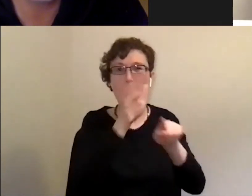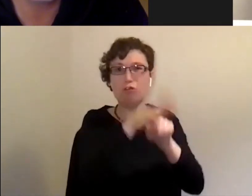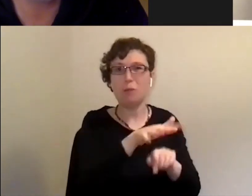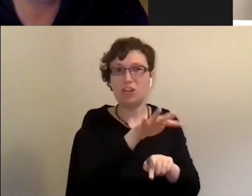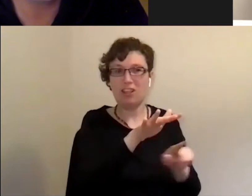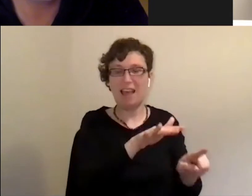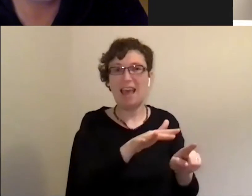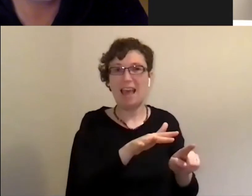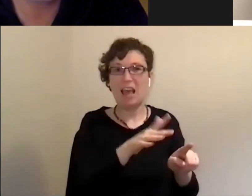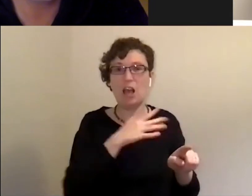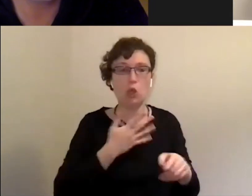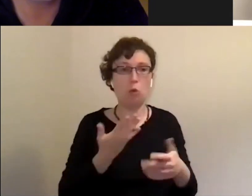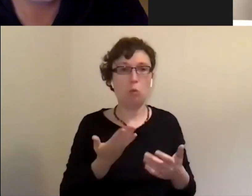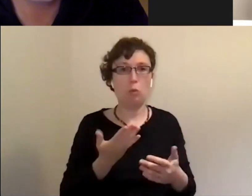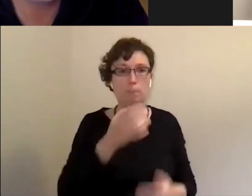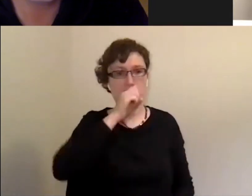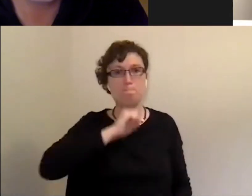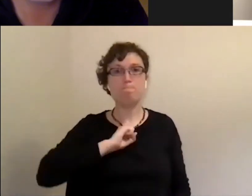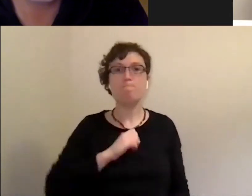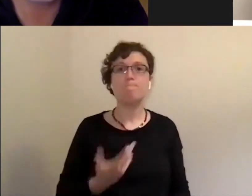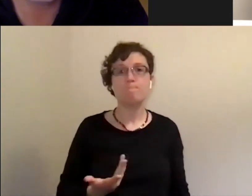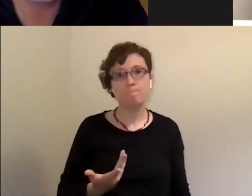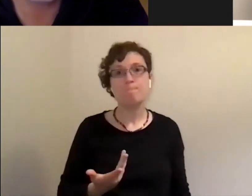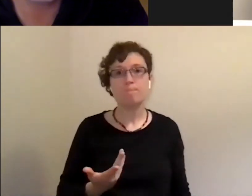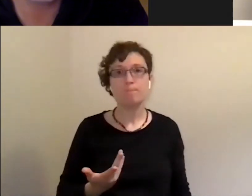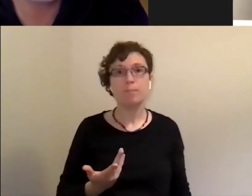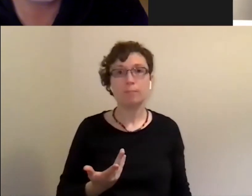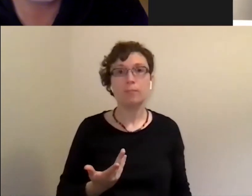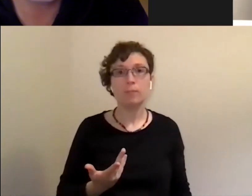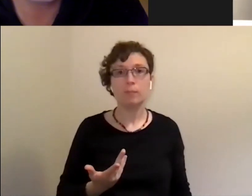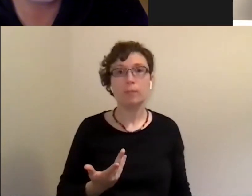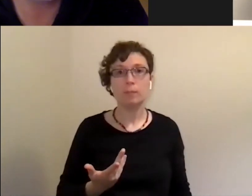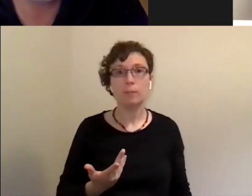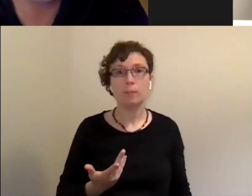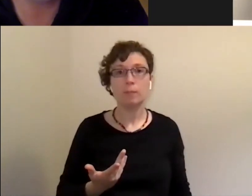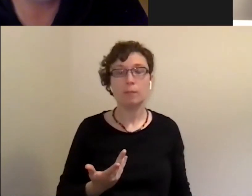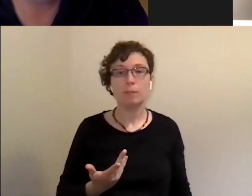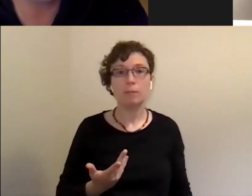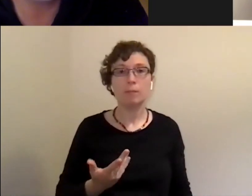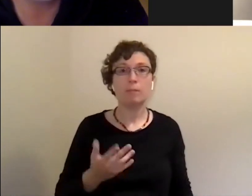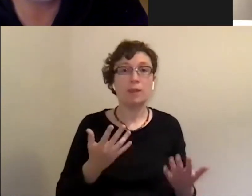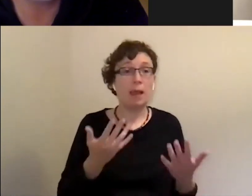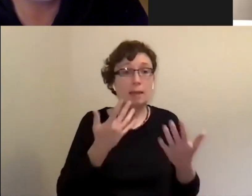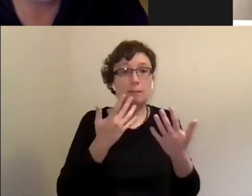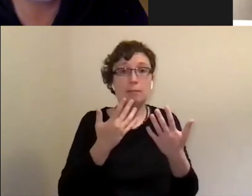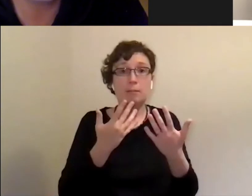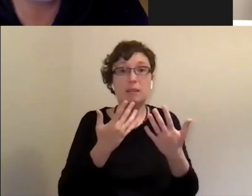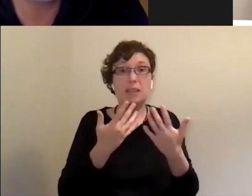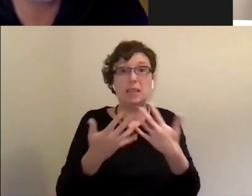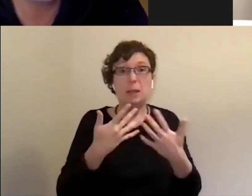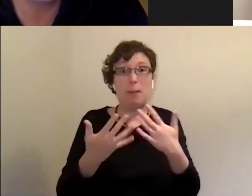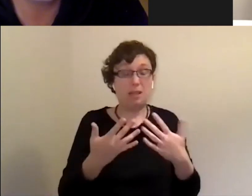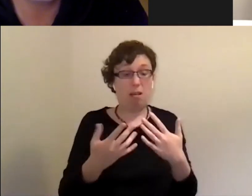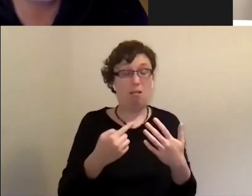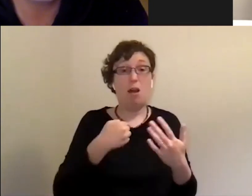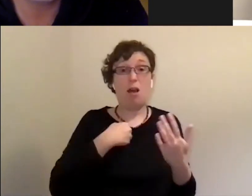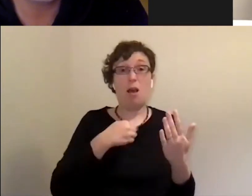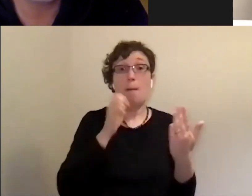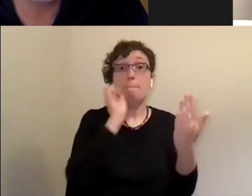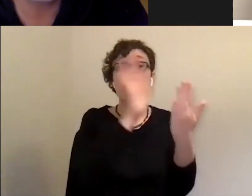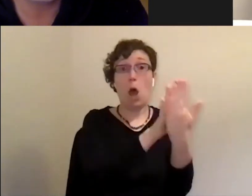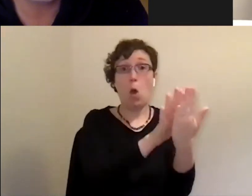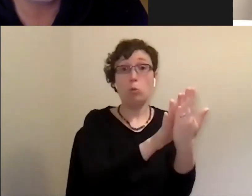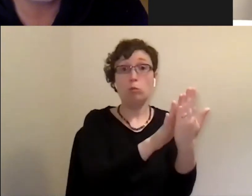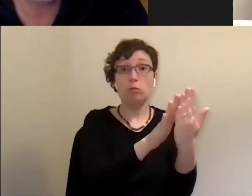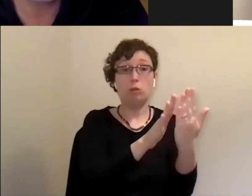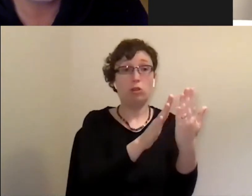But getting a few likes doesn't change our lives. No matter how many likes I get on a post or shares on a